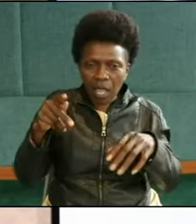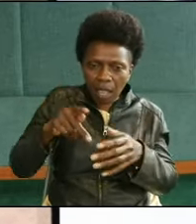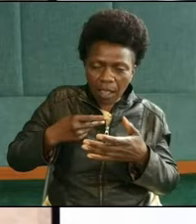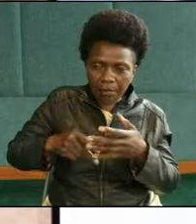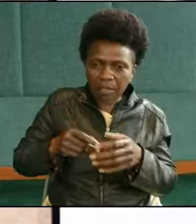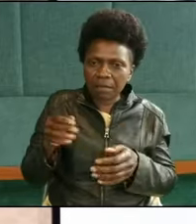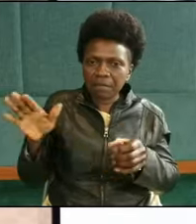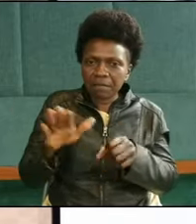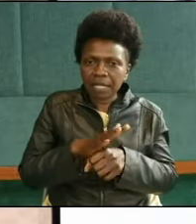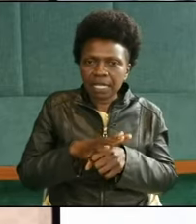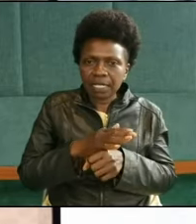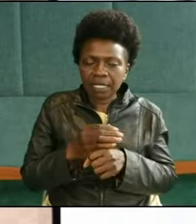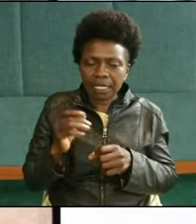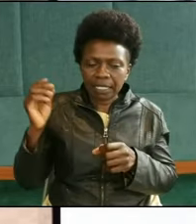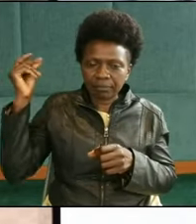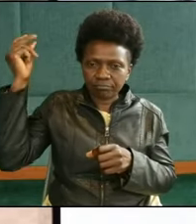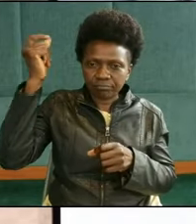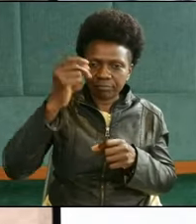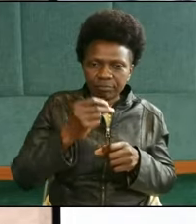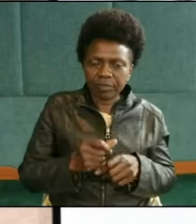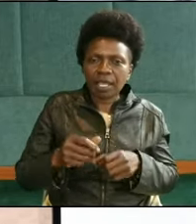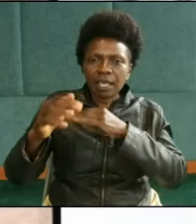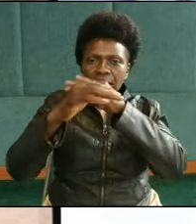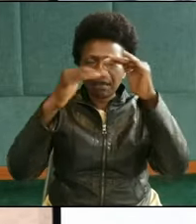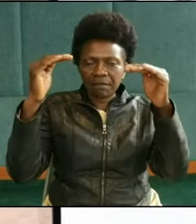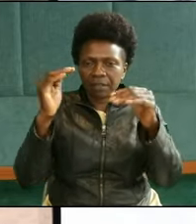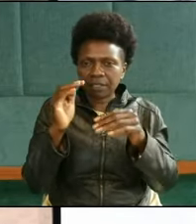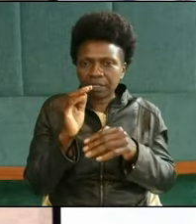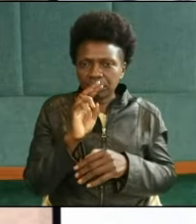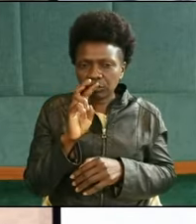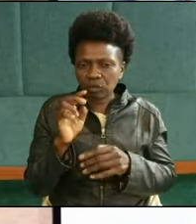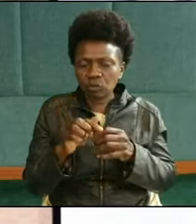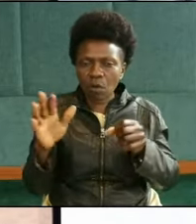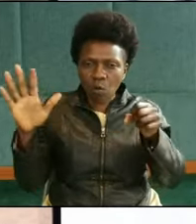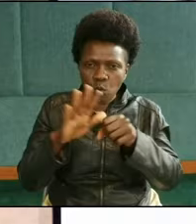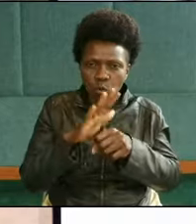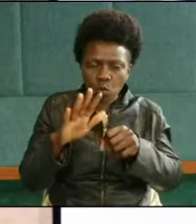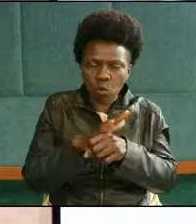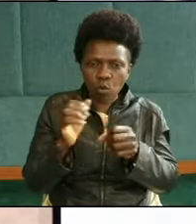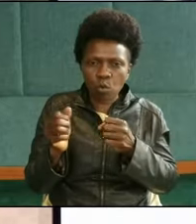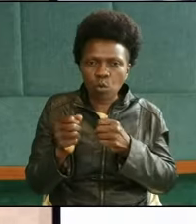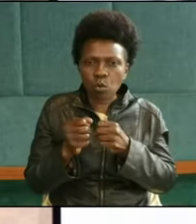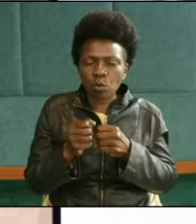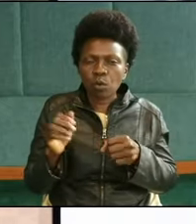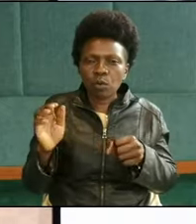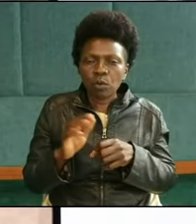fill till heaven seems to overflow with joy and